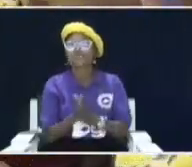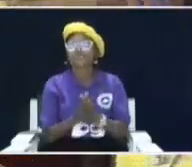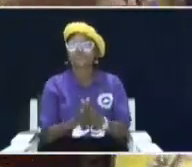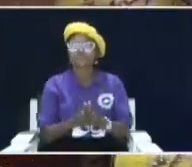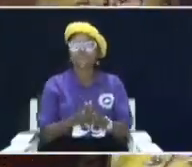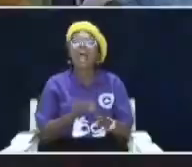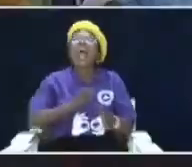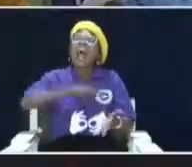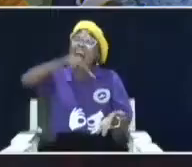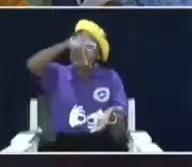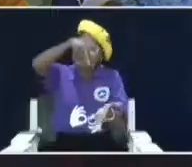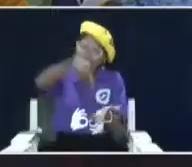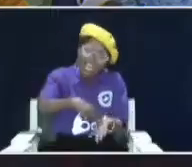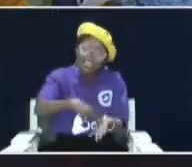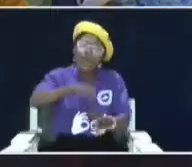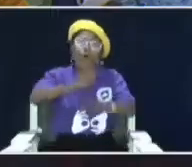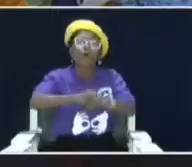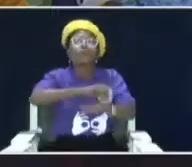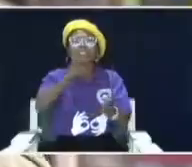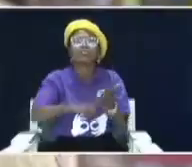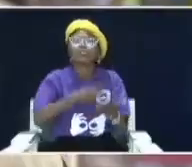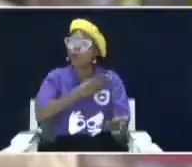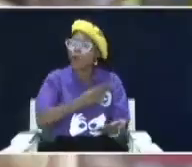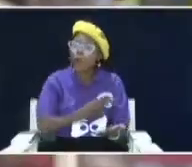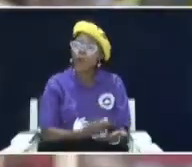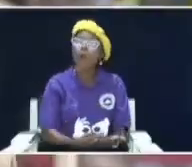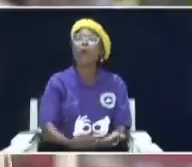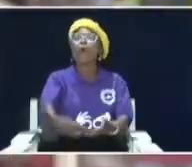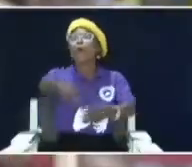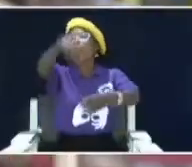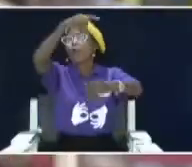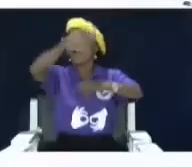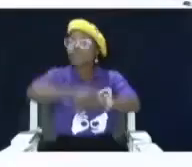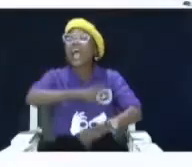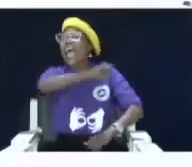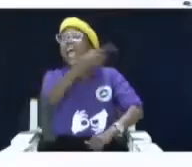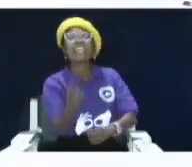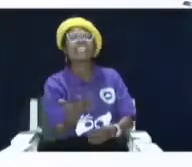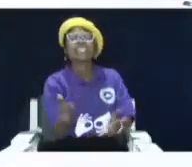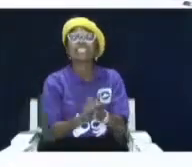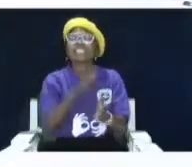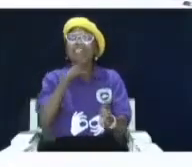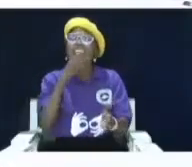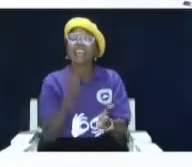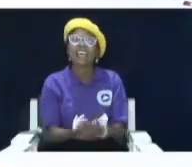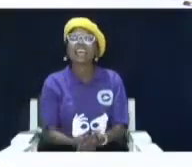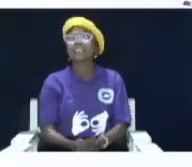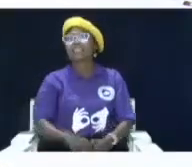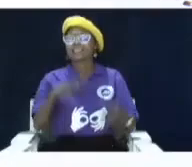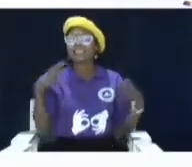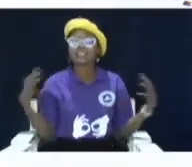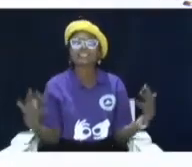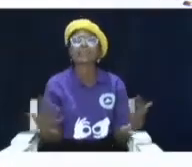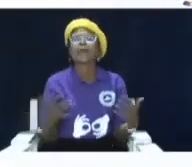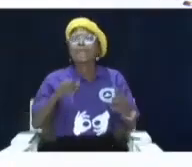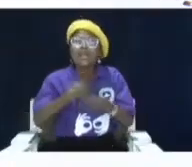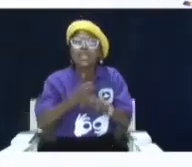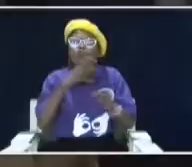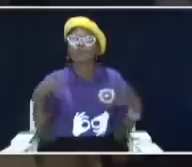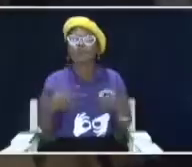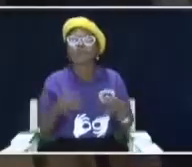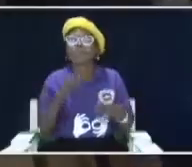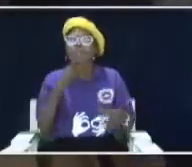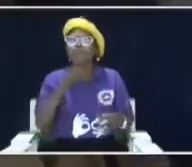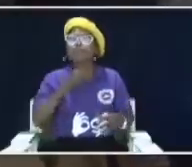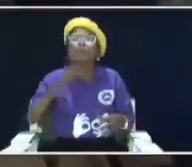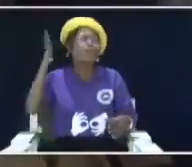I stand upon this holy altar. Anything threatening your destiny will not survive tonight in the mighty name of the